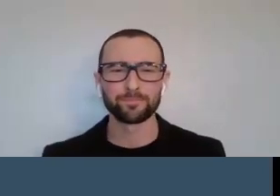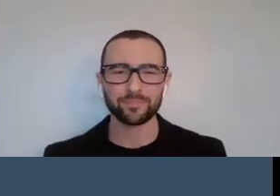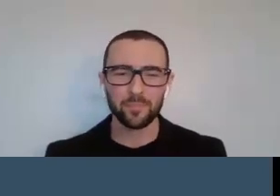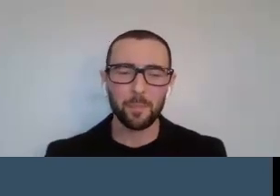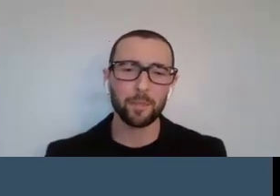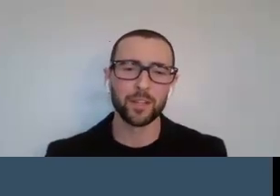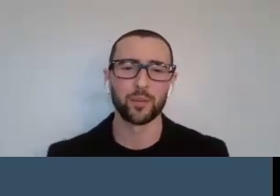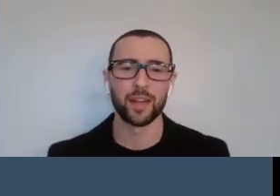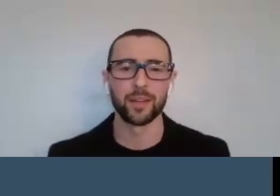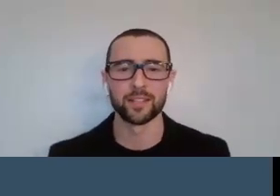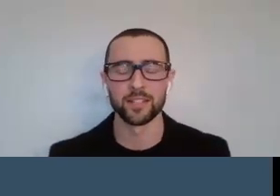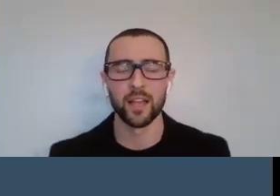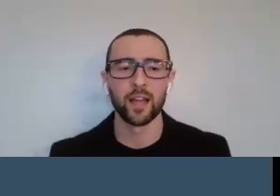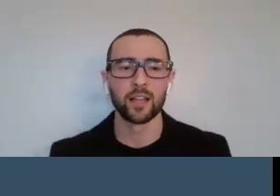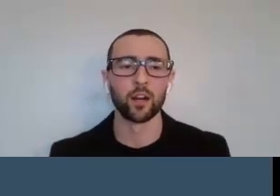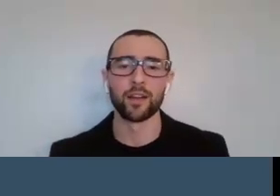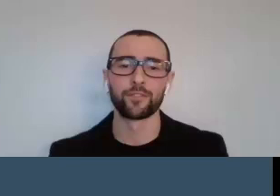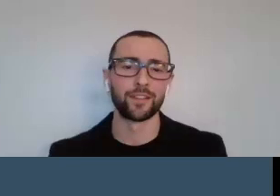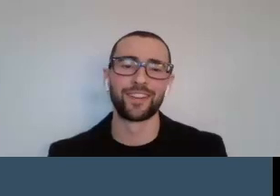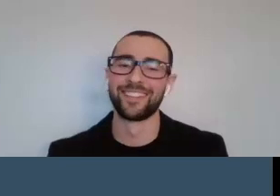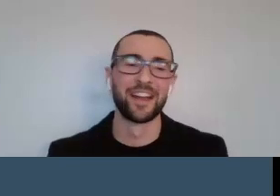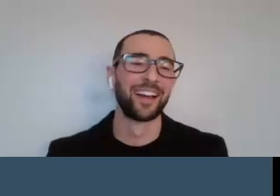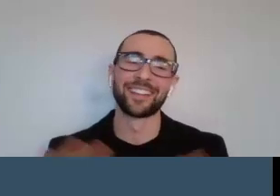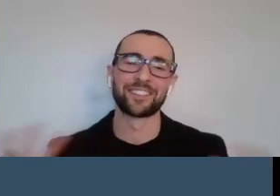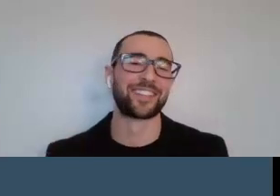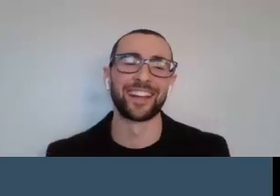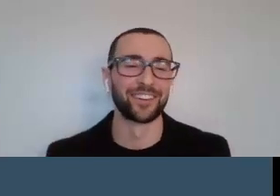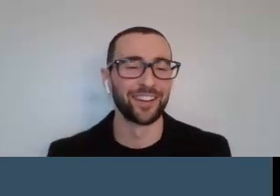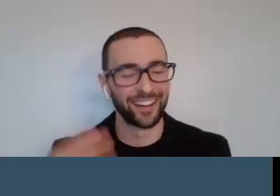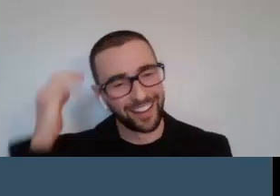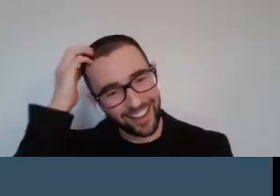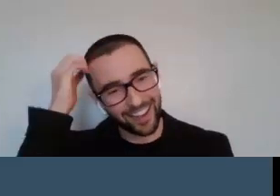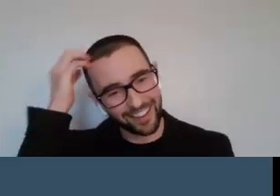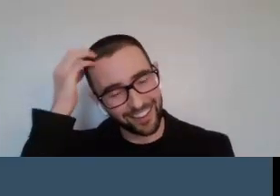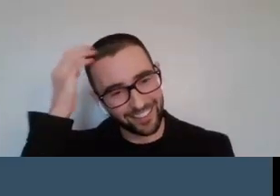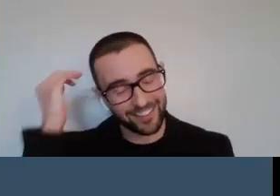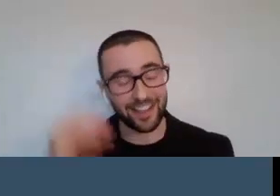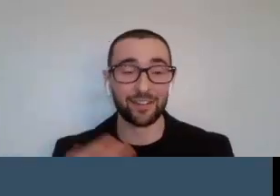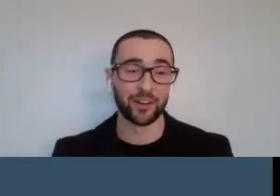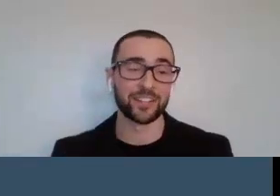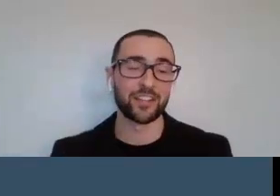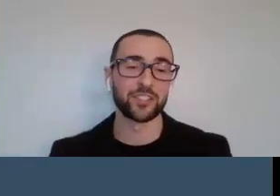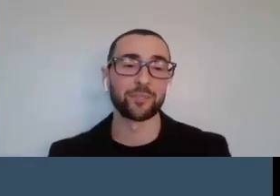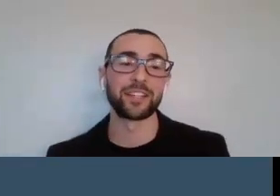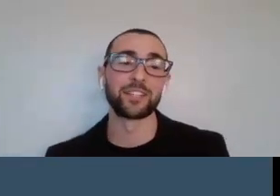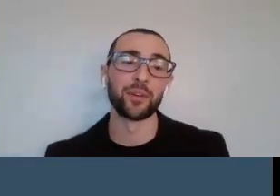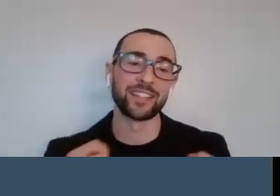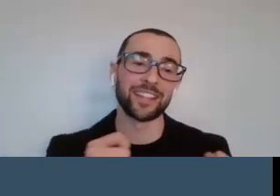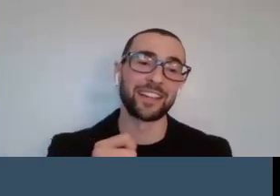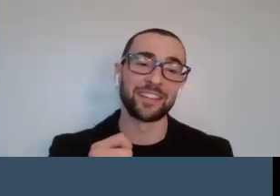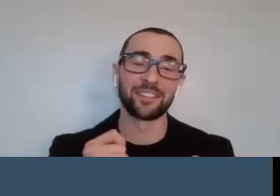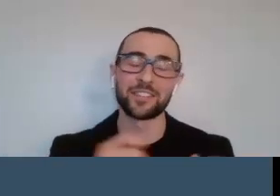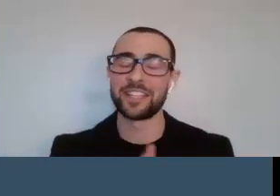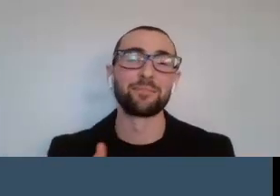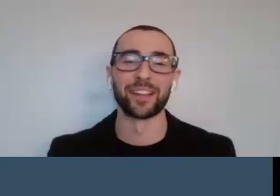So basically what that means is, if let's just say under at an organization, somebody